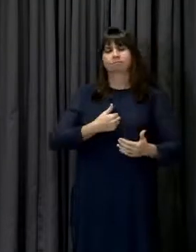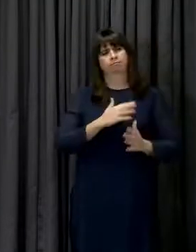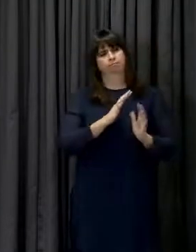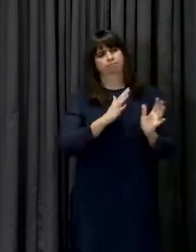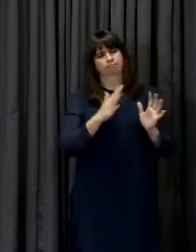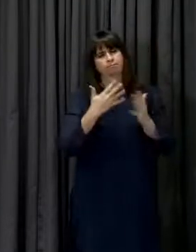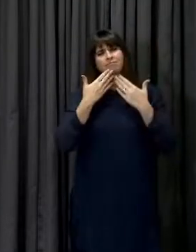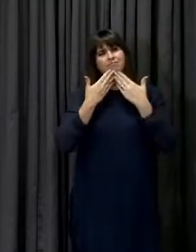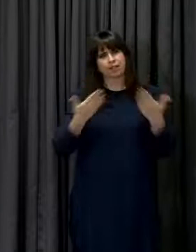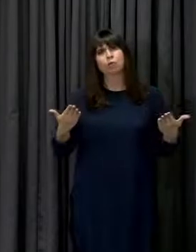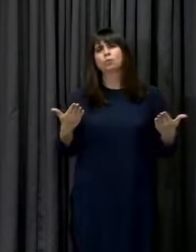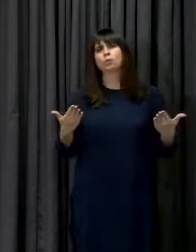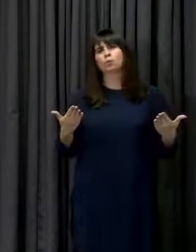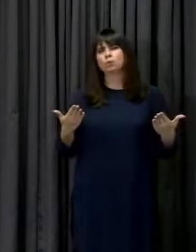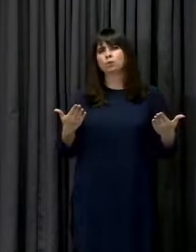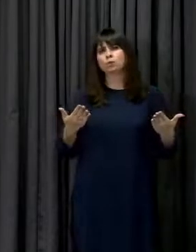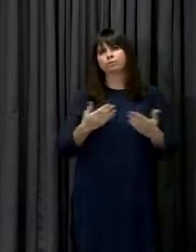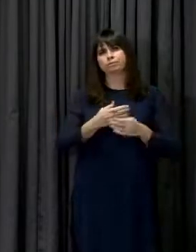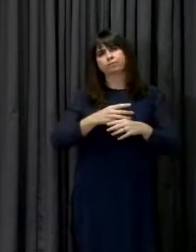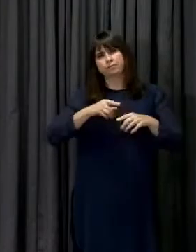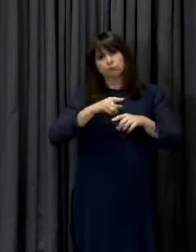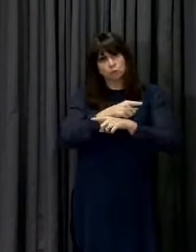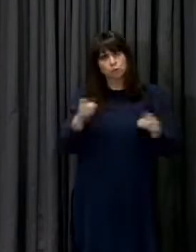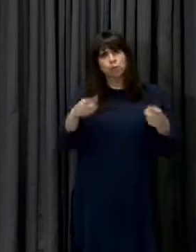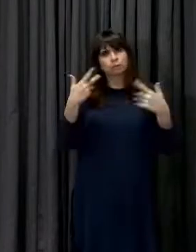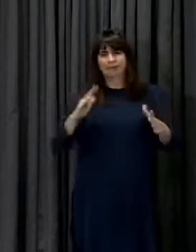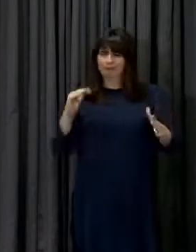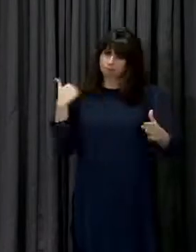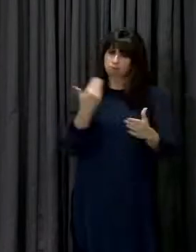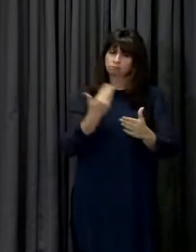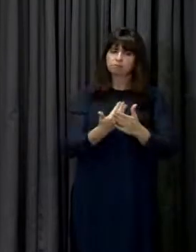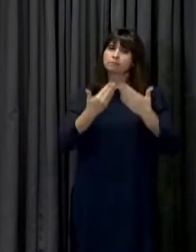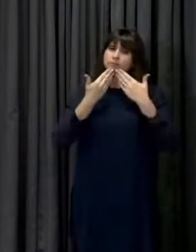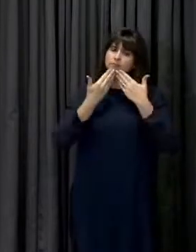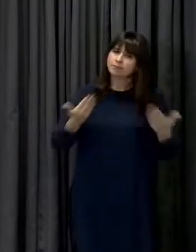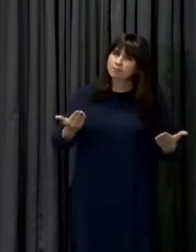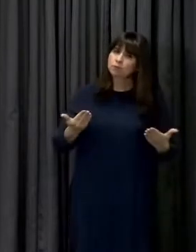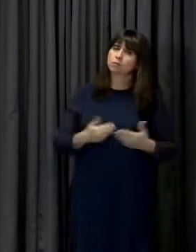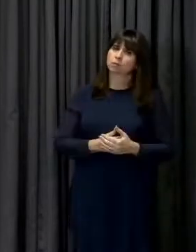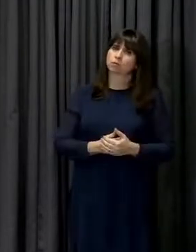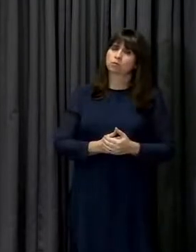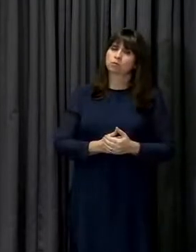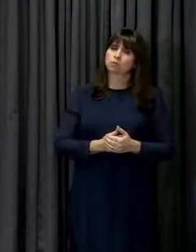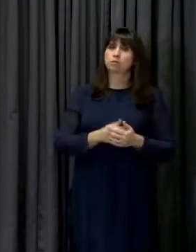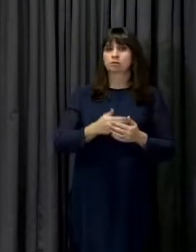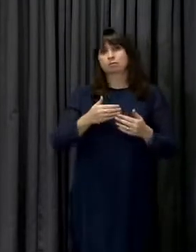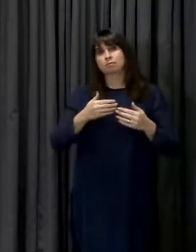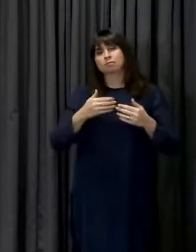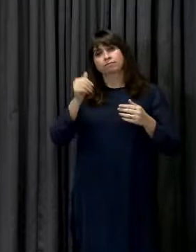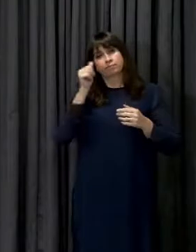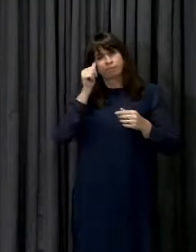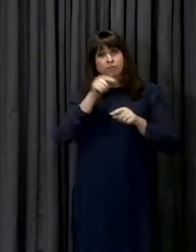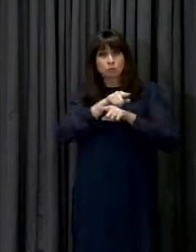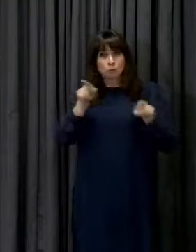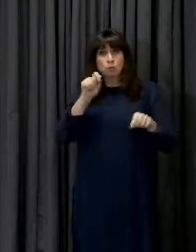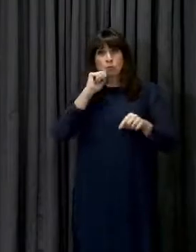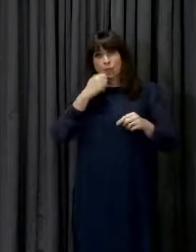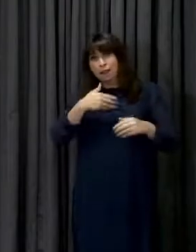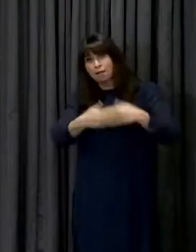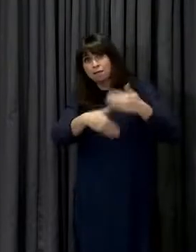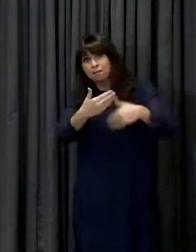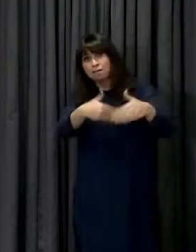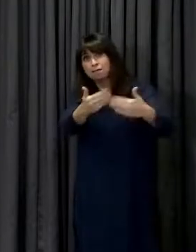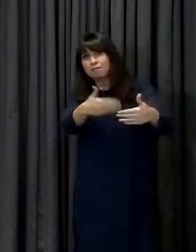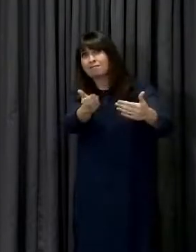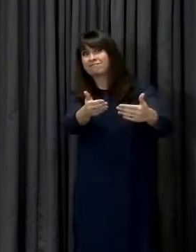I want to thank you for everything that you have already done and everything that you will continue to do to help keep us